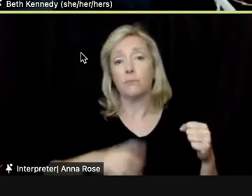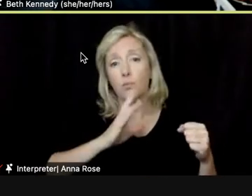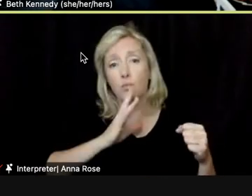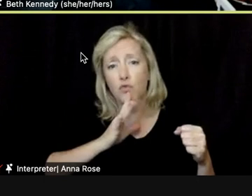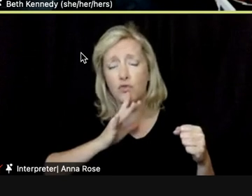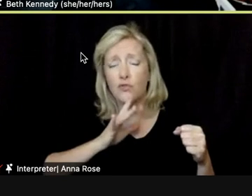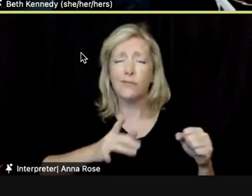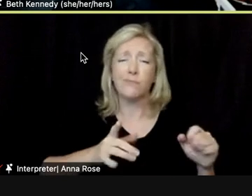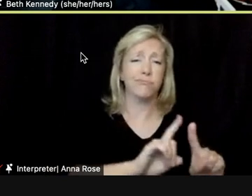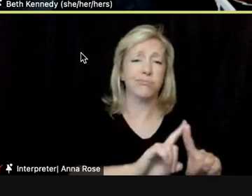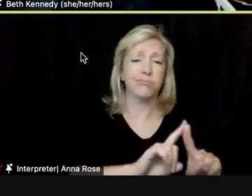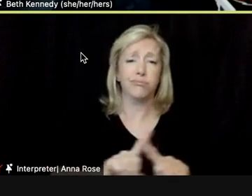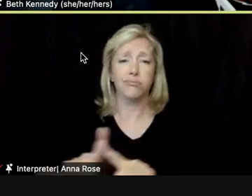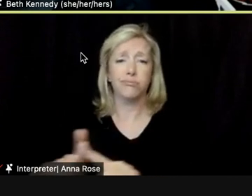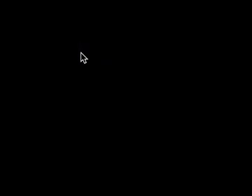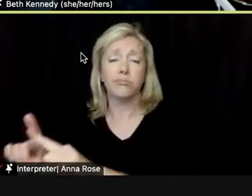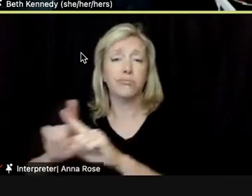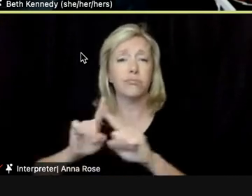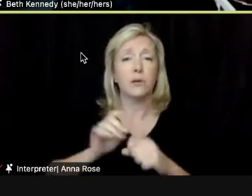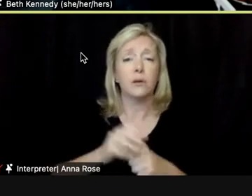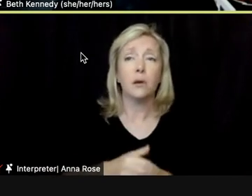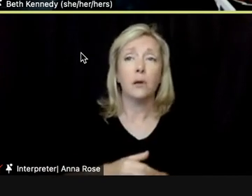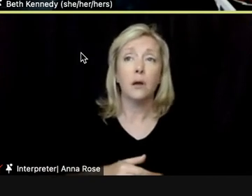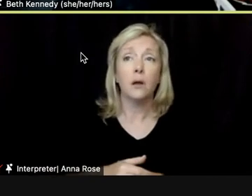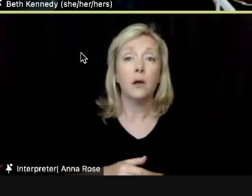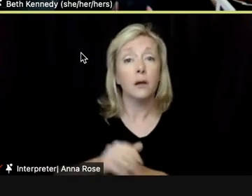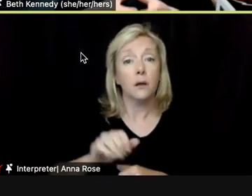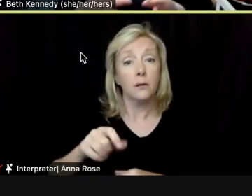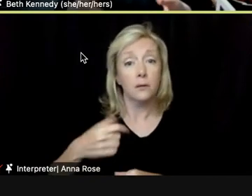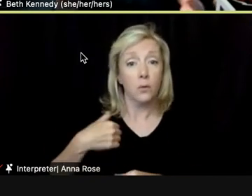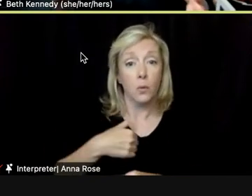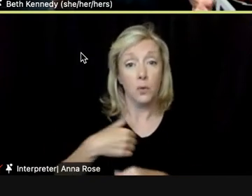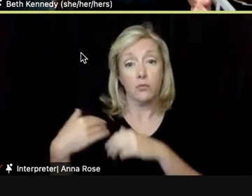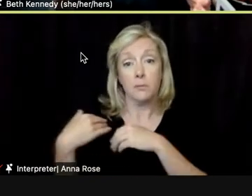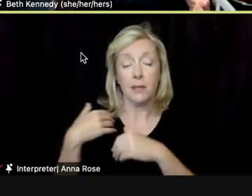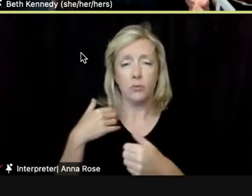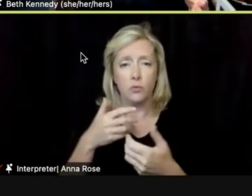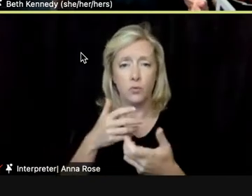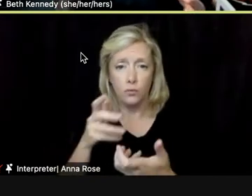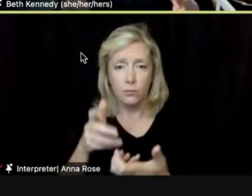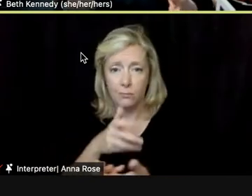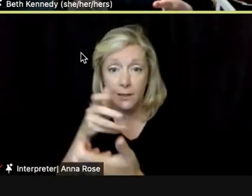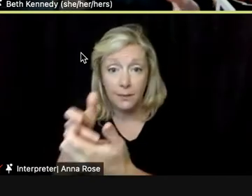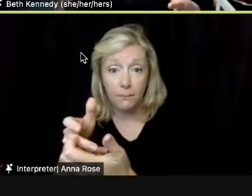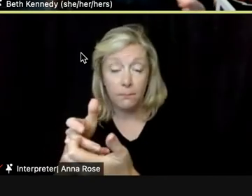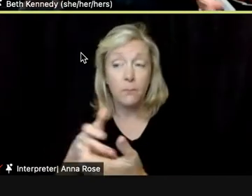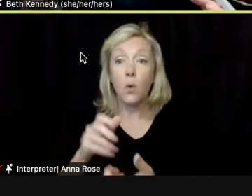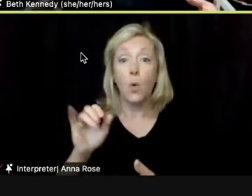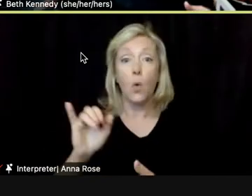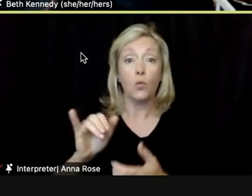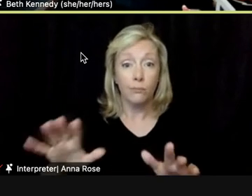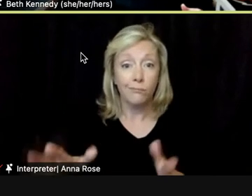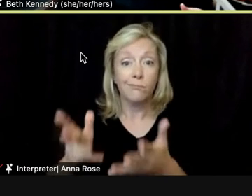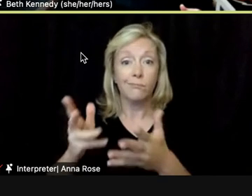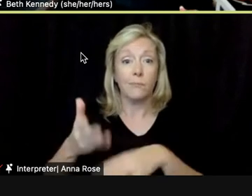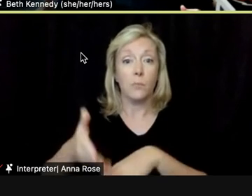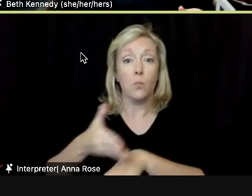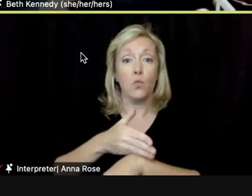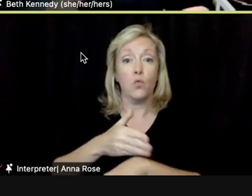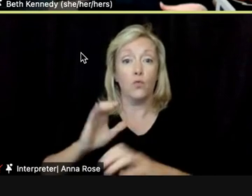and constant adaptations to meet those needs and grow and expand the communication and grow and expand the